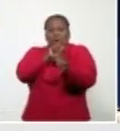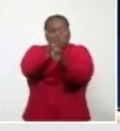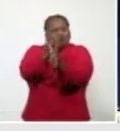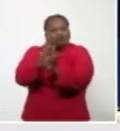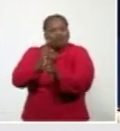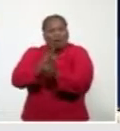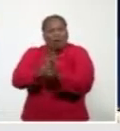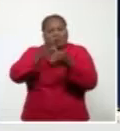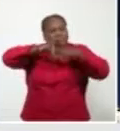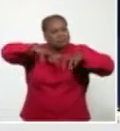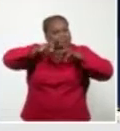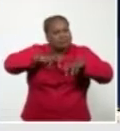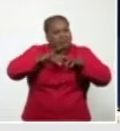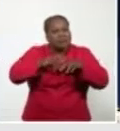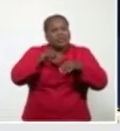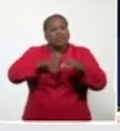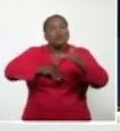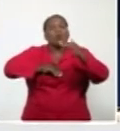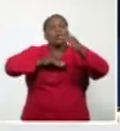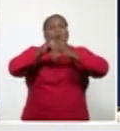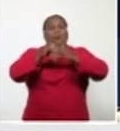contact.